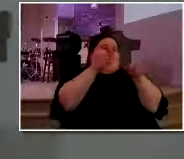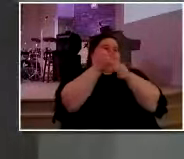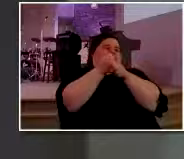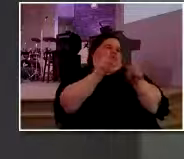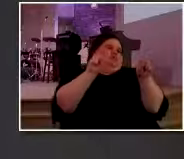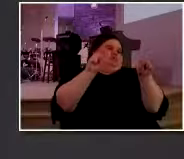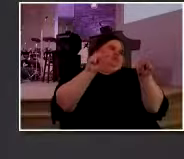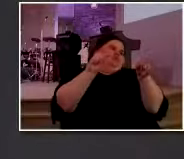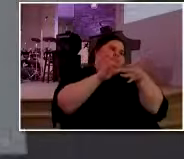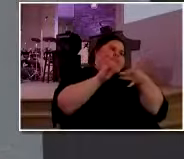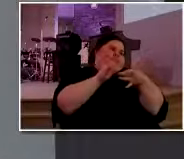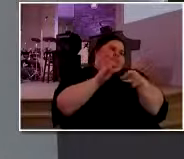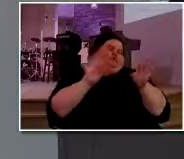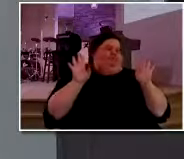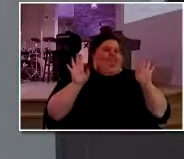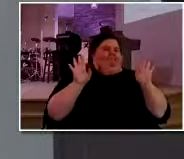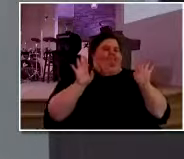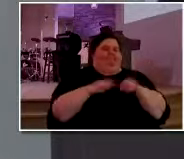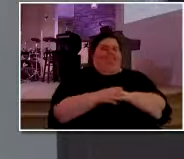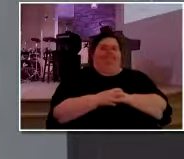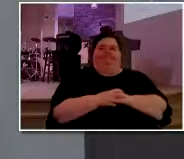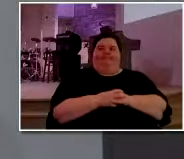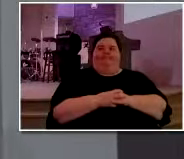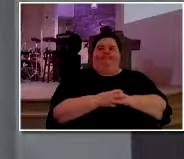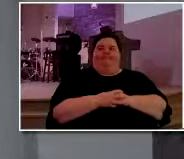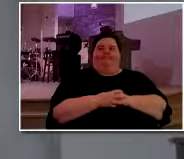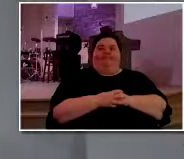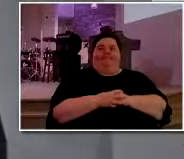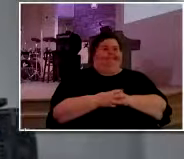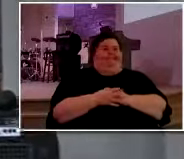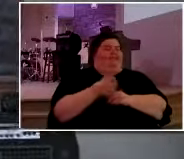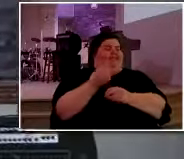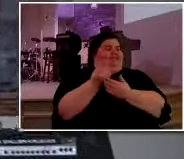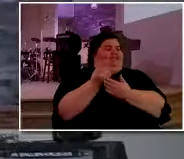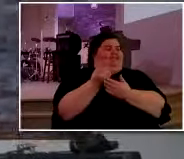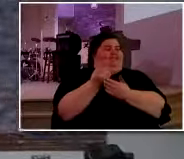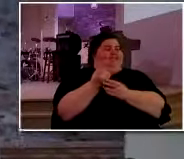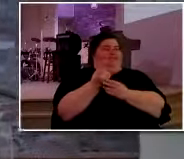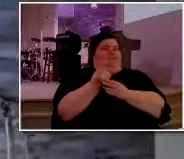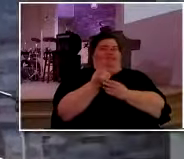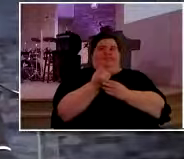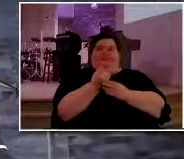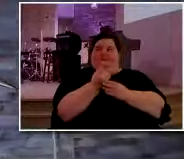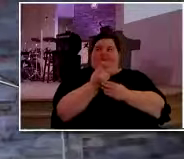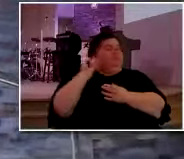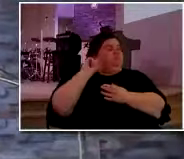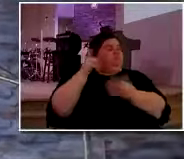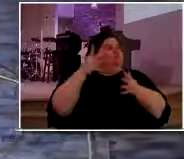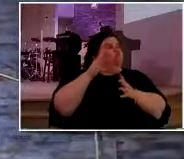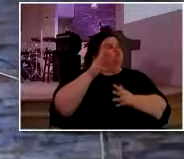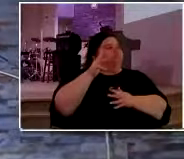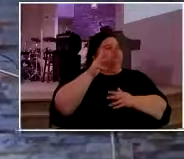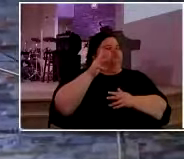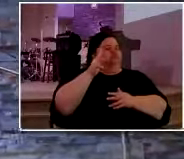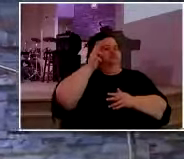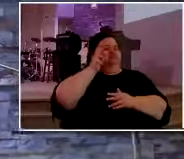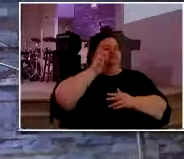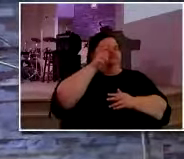salvation message. You heard it last week. That Jesus came to seek and to